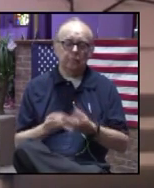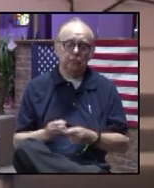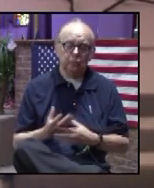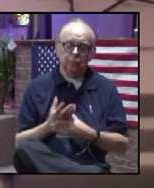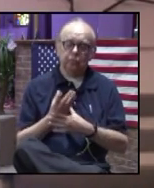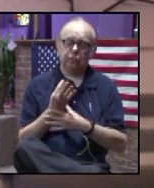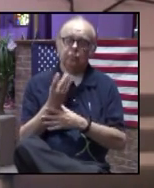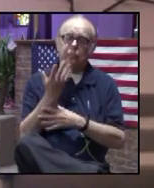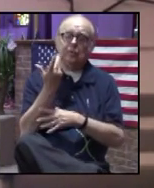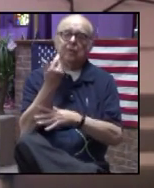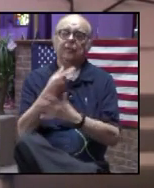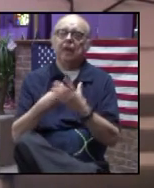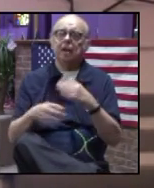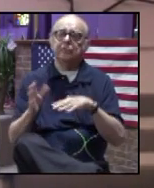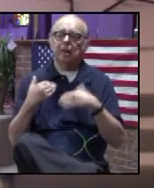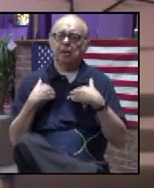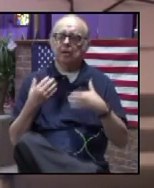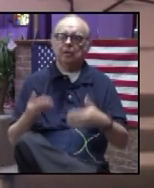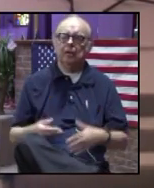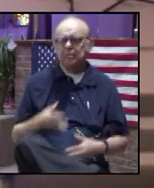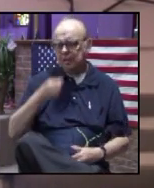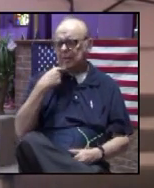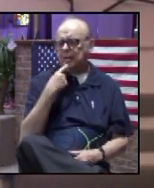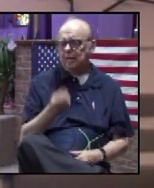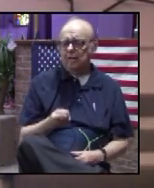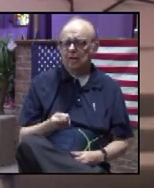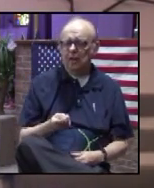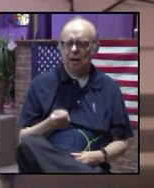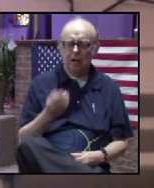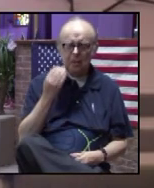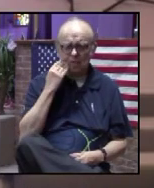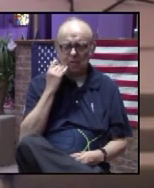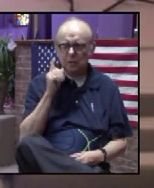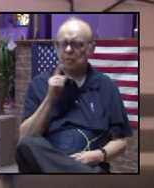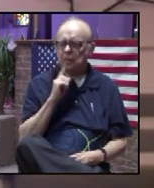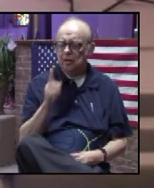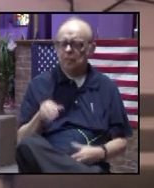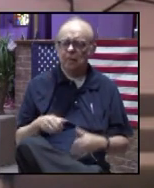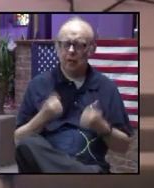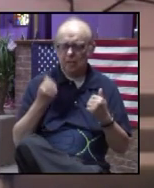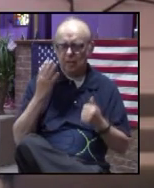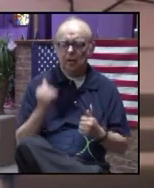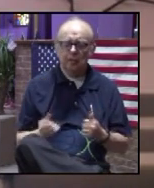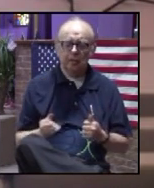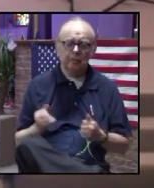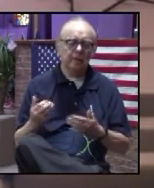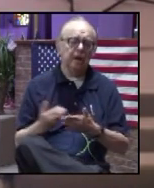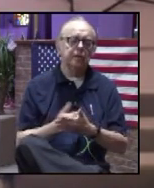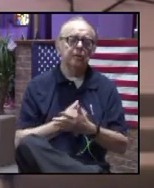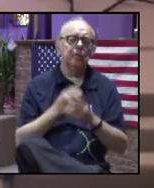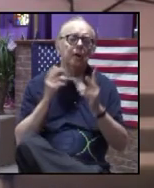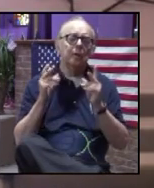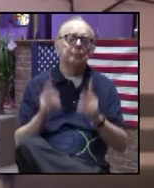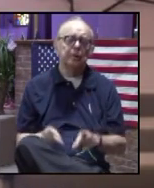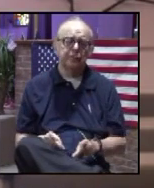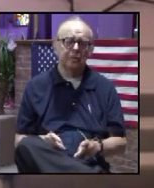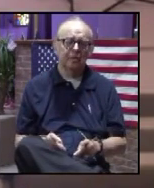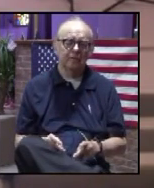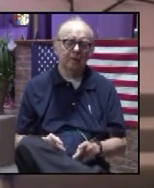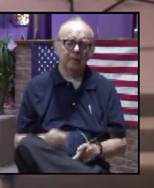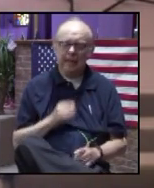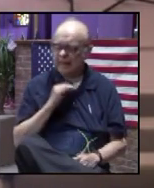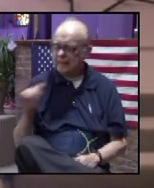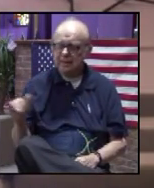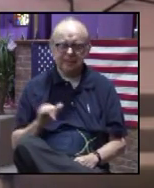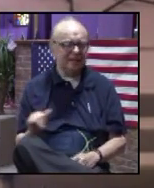to the outside. And God says that you'll know that you are alive because you become a new creature. You're not the